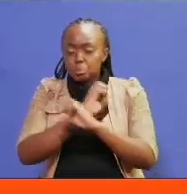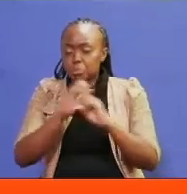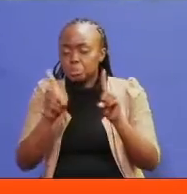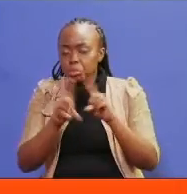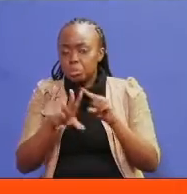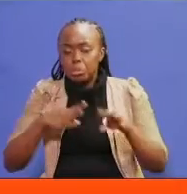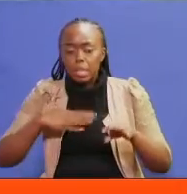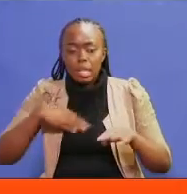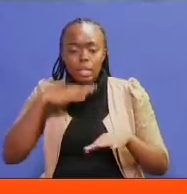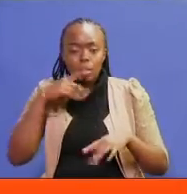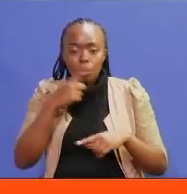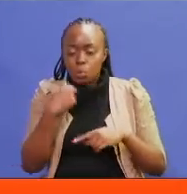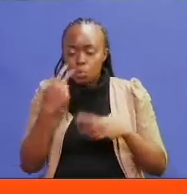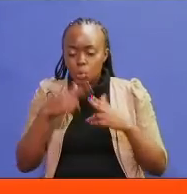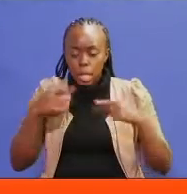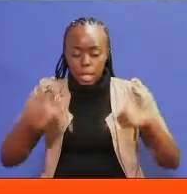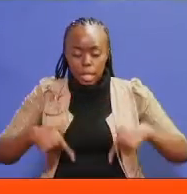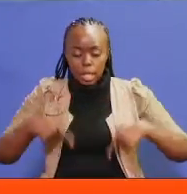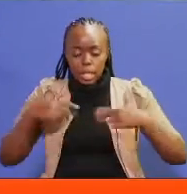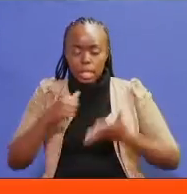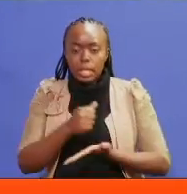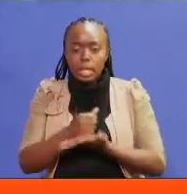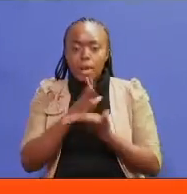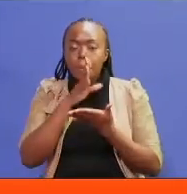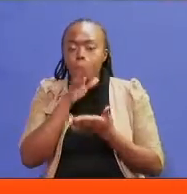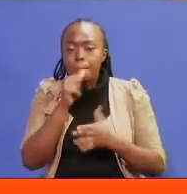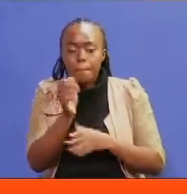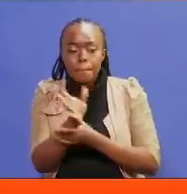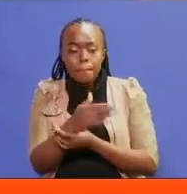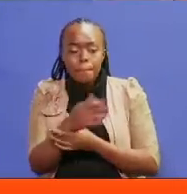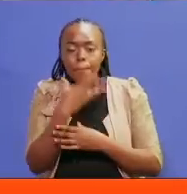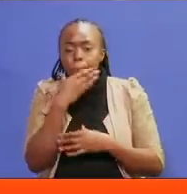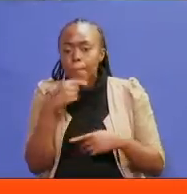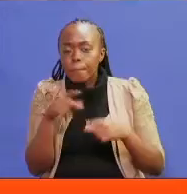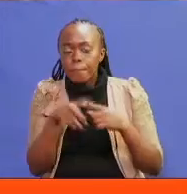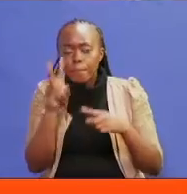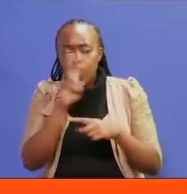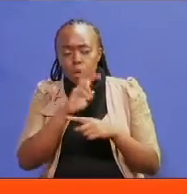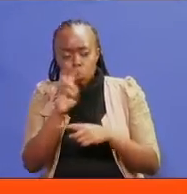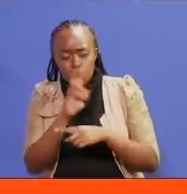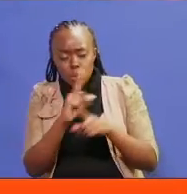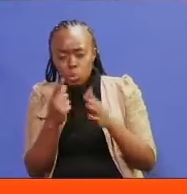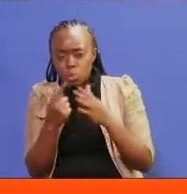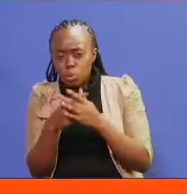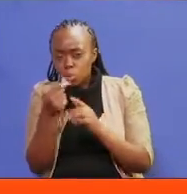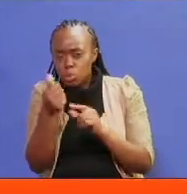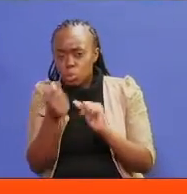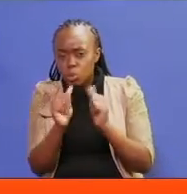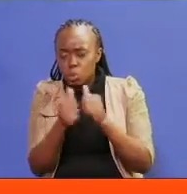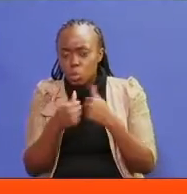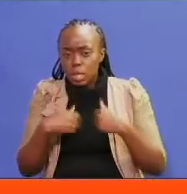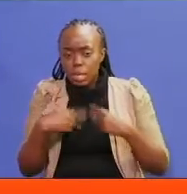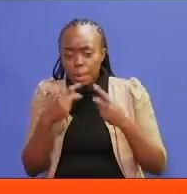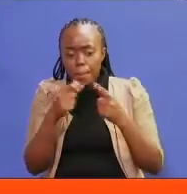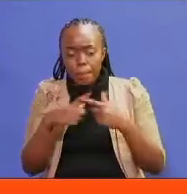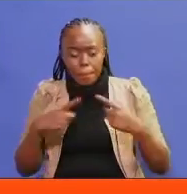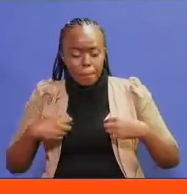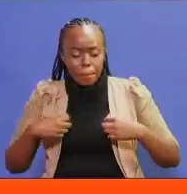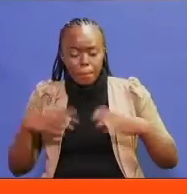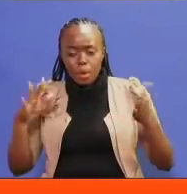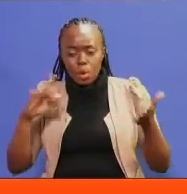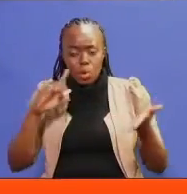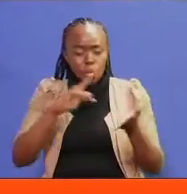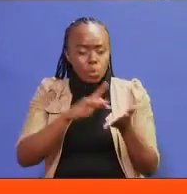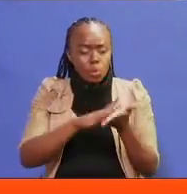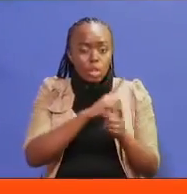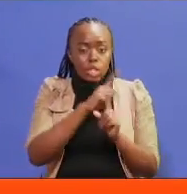and those who survived were rescued by fishermen who spotted their small engine boat tied with a white piece of cloth floating,